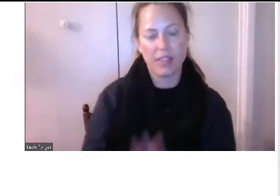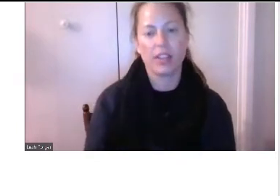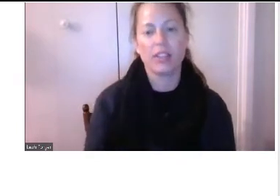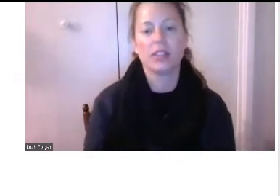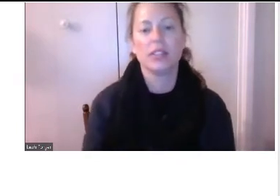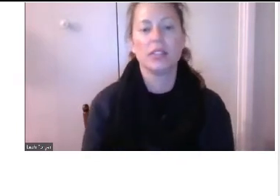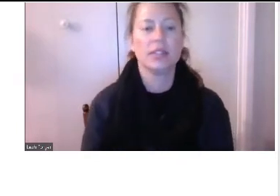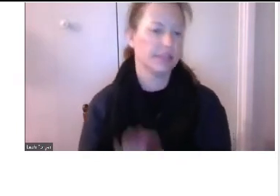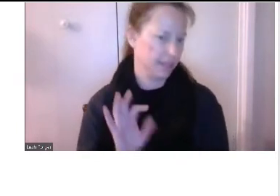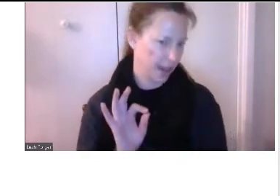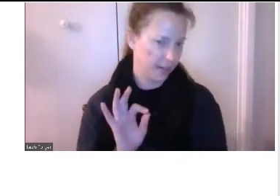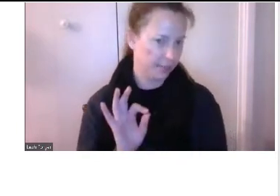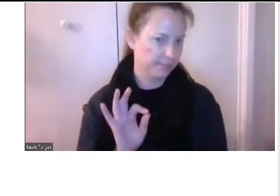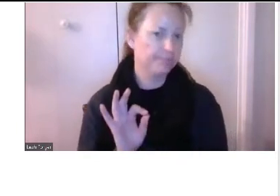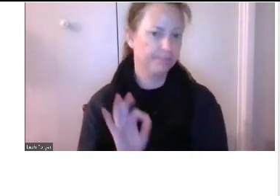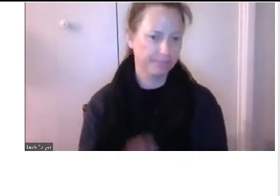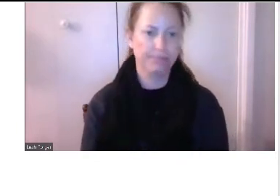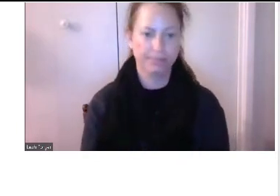That is 9.